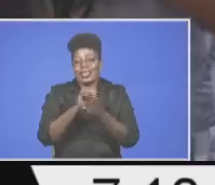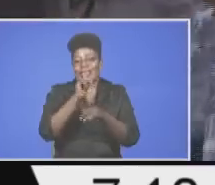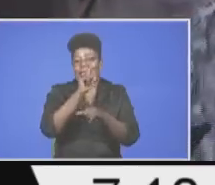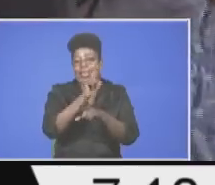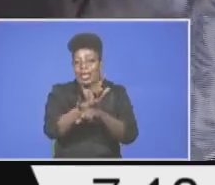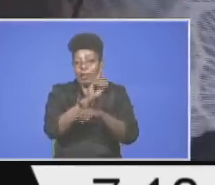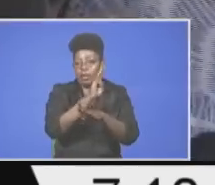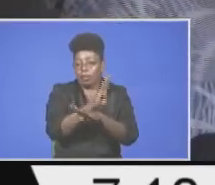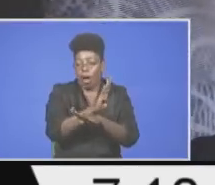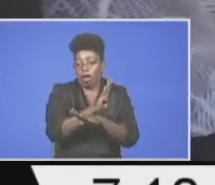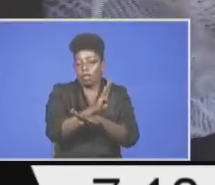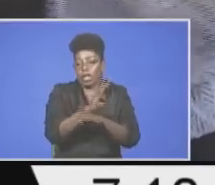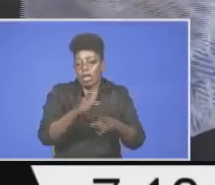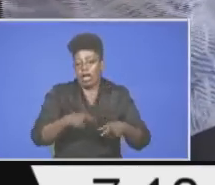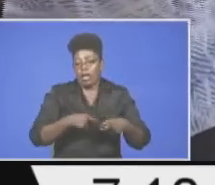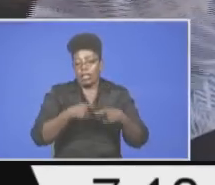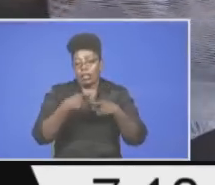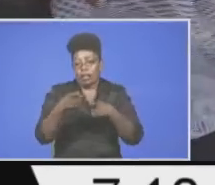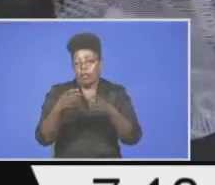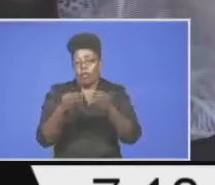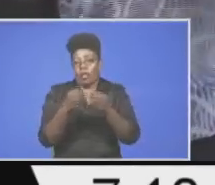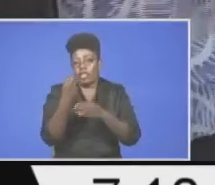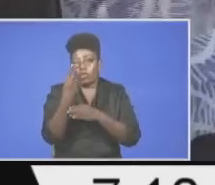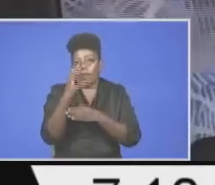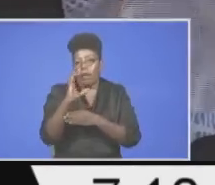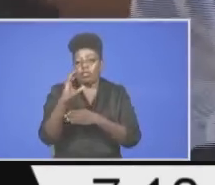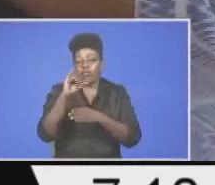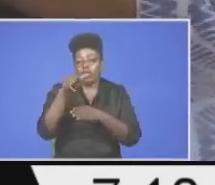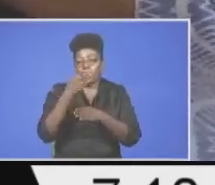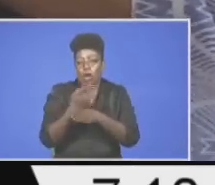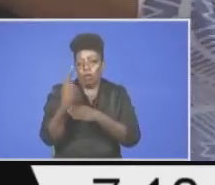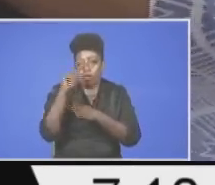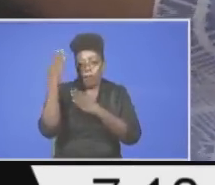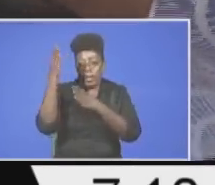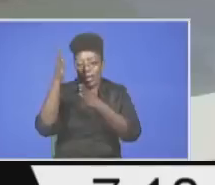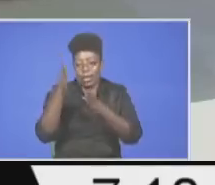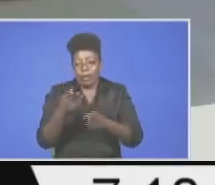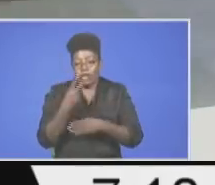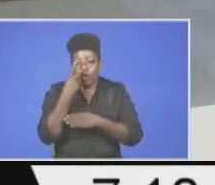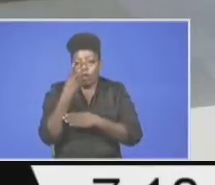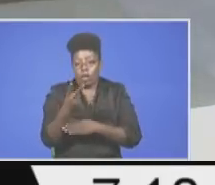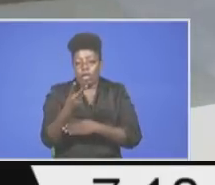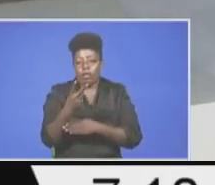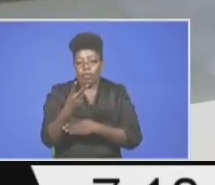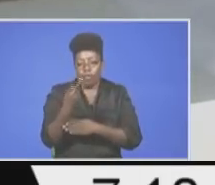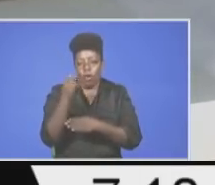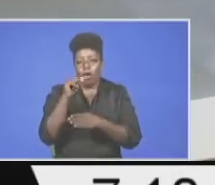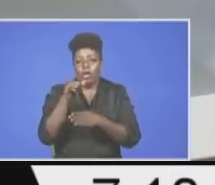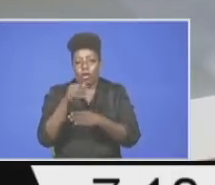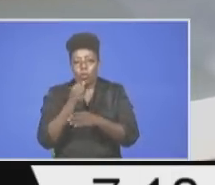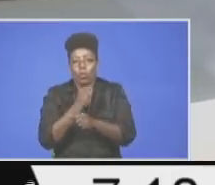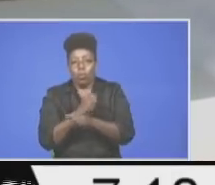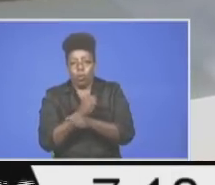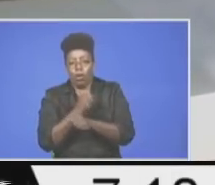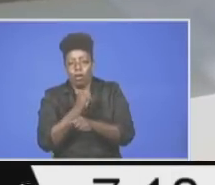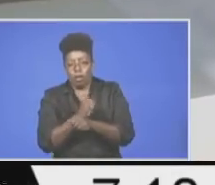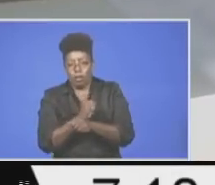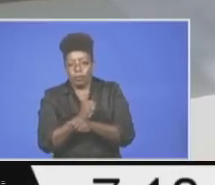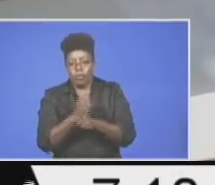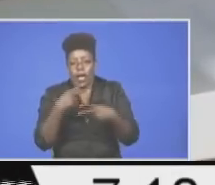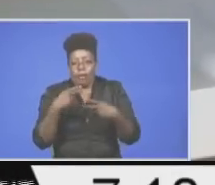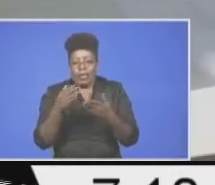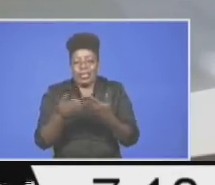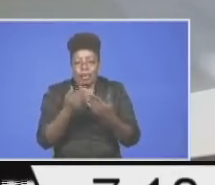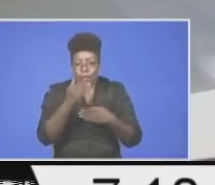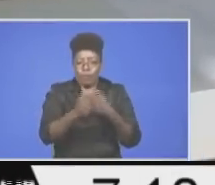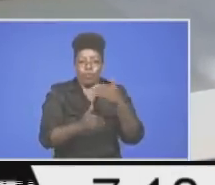Blocks initiative has delivered more than 1,200 job opportunities for Bahamians looking for meaningful employment, setting up the simple process